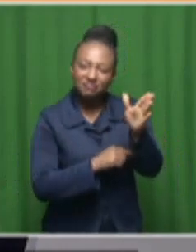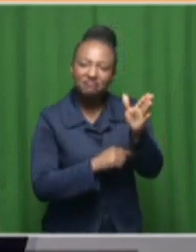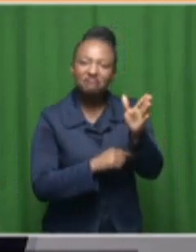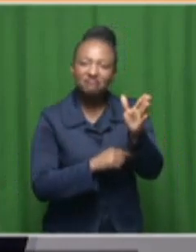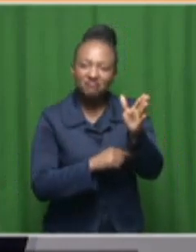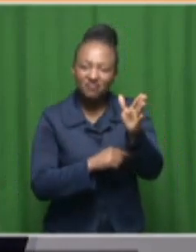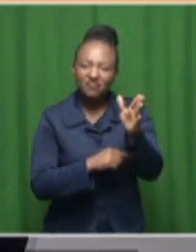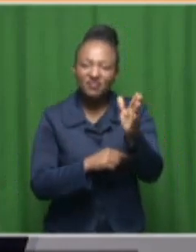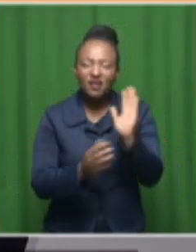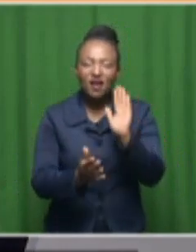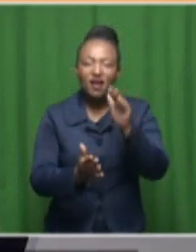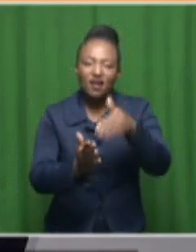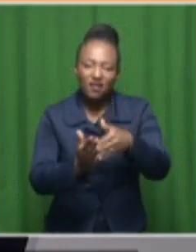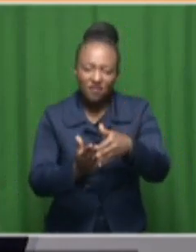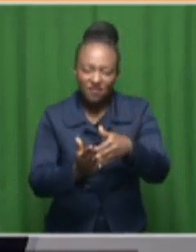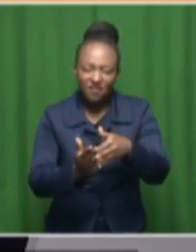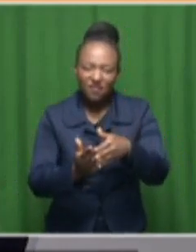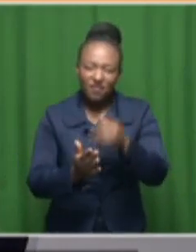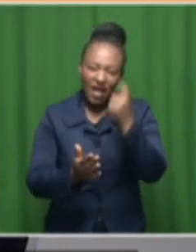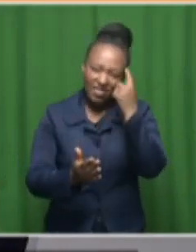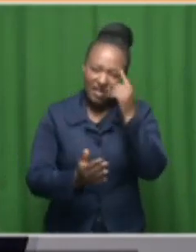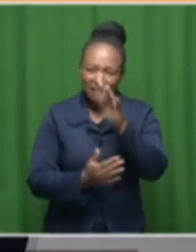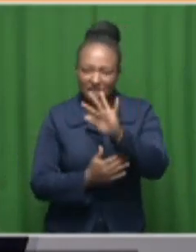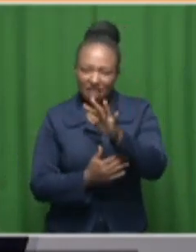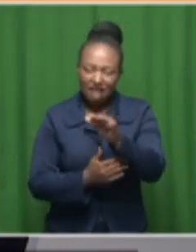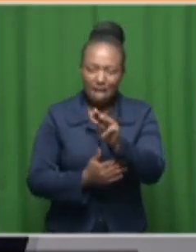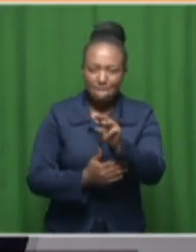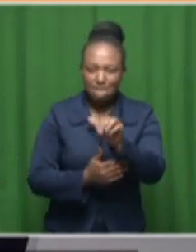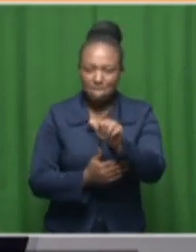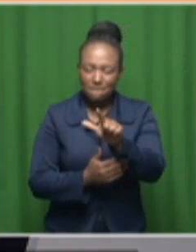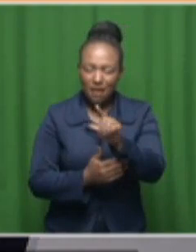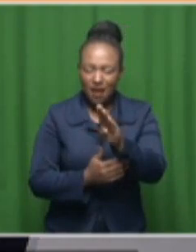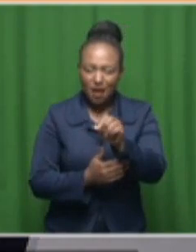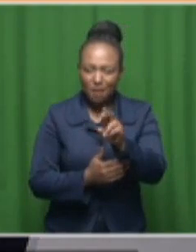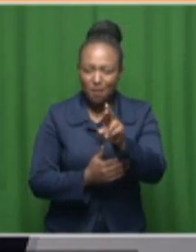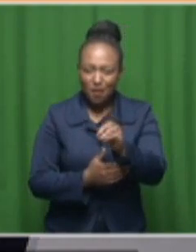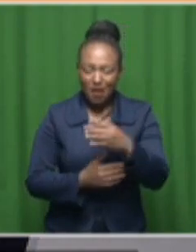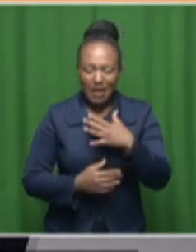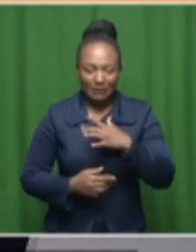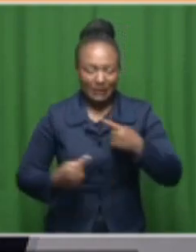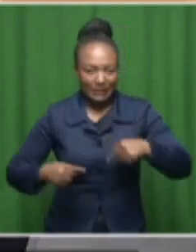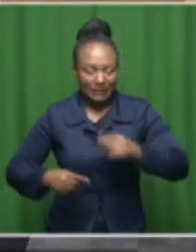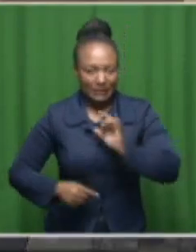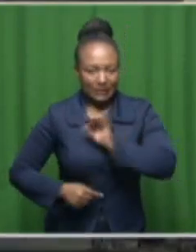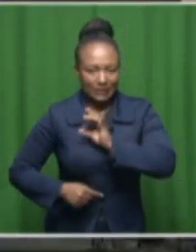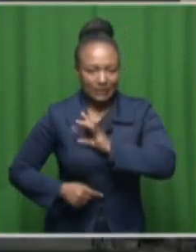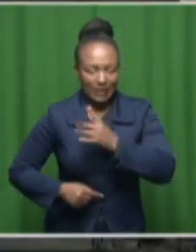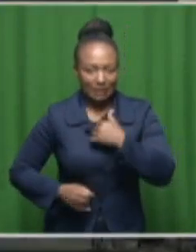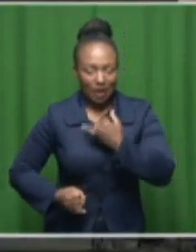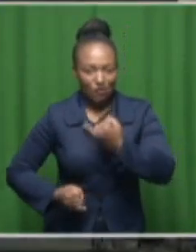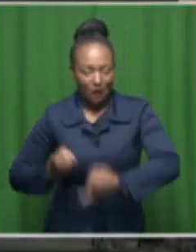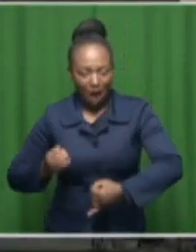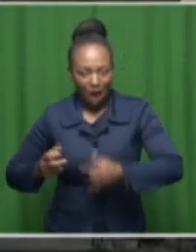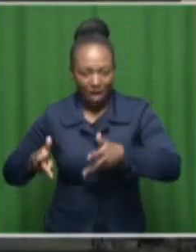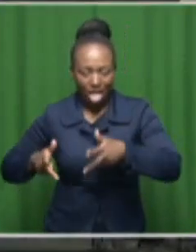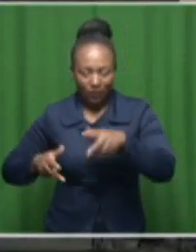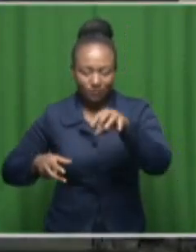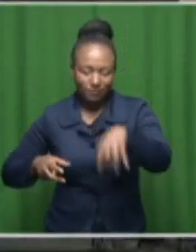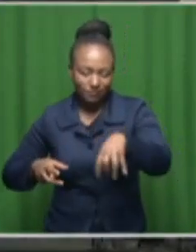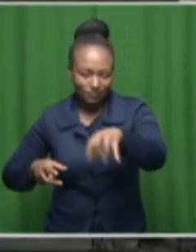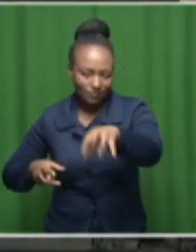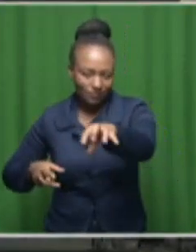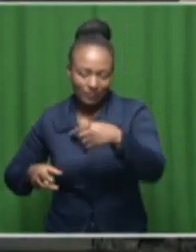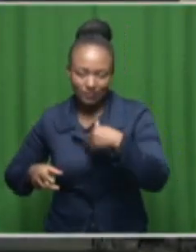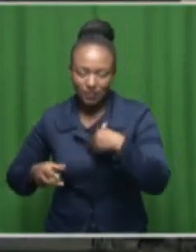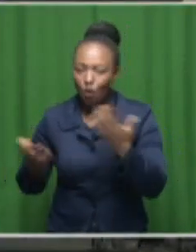has arrived at, I think, the Marlboro Gautrain Station. I'm scared to say because I keep getting the stations wrong. SK, where are you?